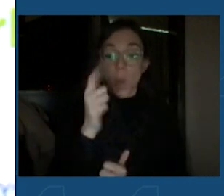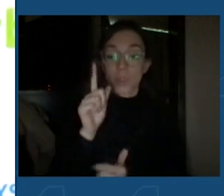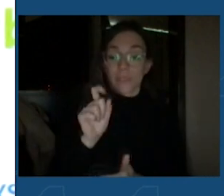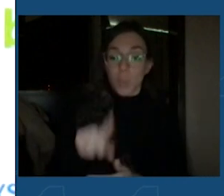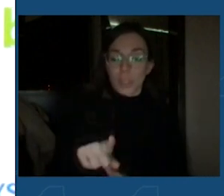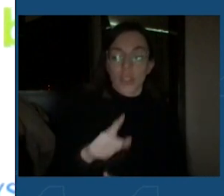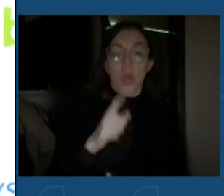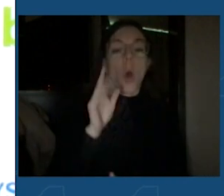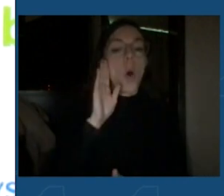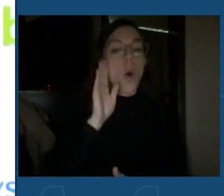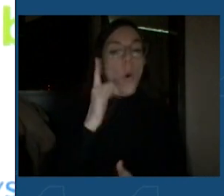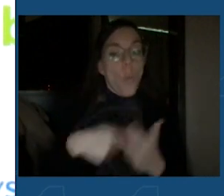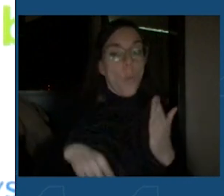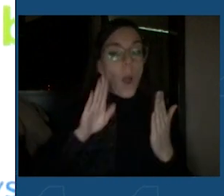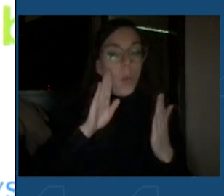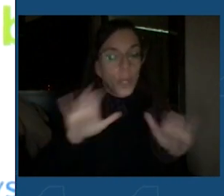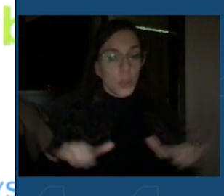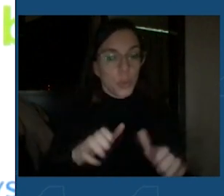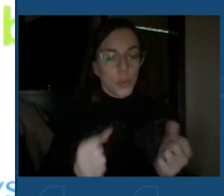and how much money are you going to spend on it?